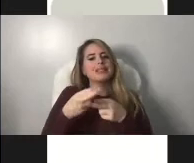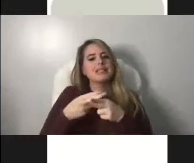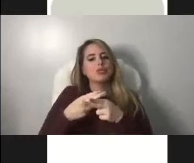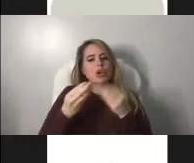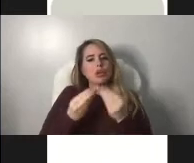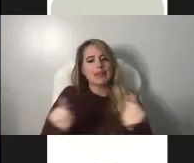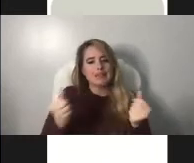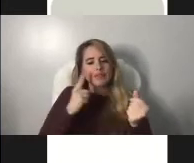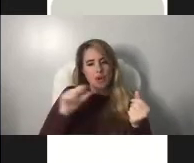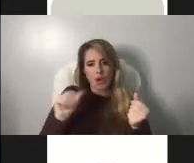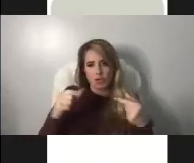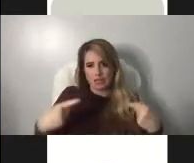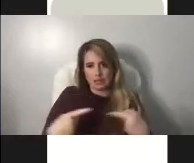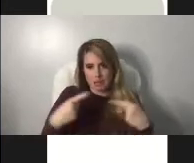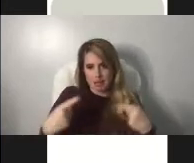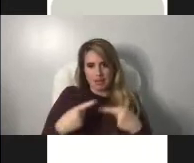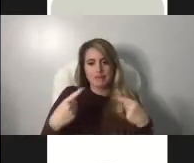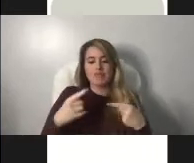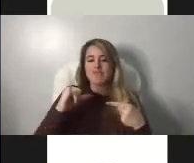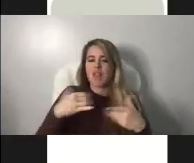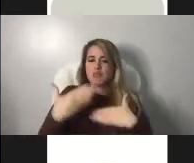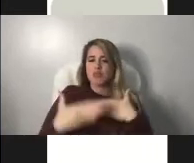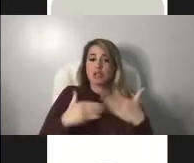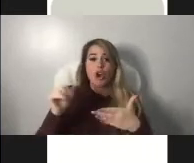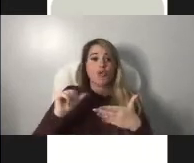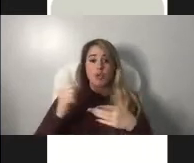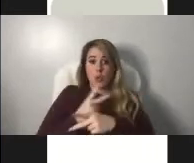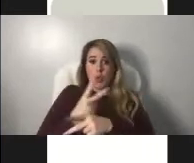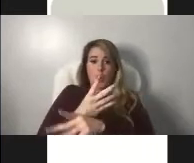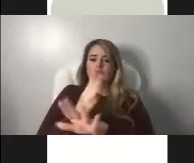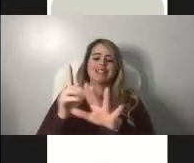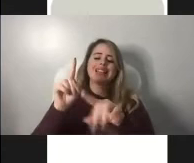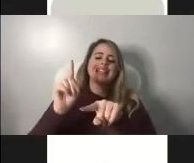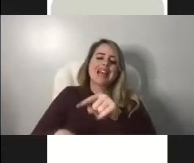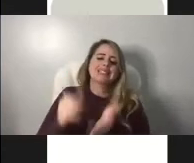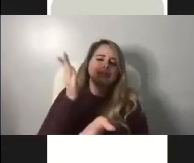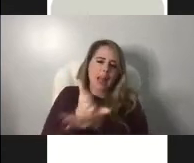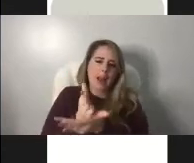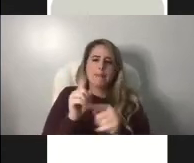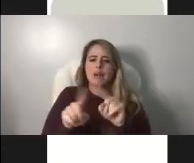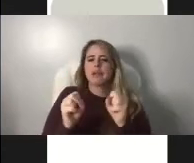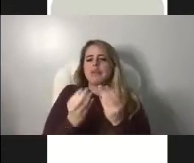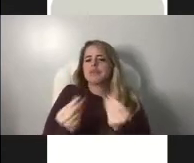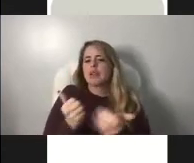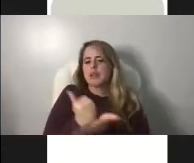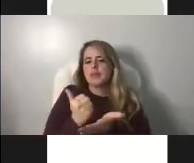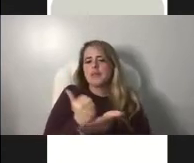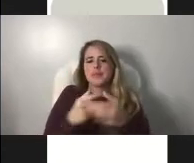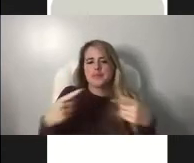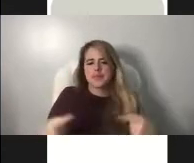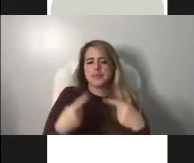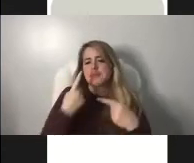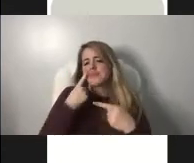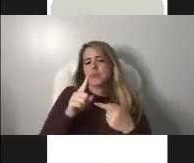arthritic pain. It does not reverse the arthritic process, but it can relieve pain from arthritis for a period of